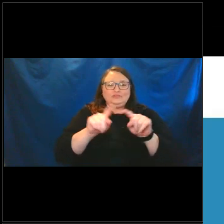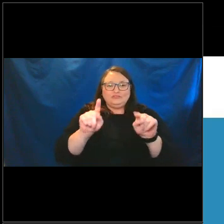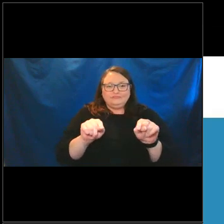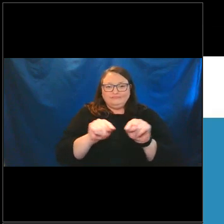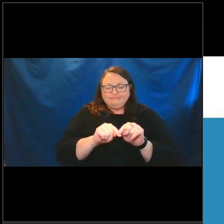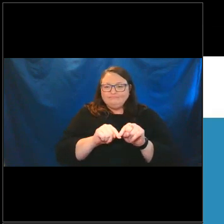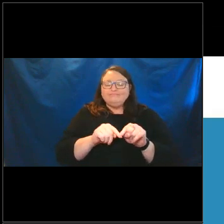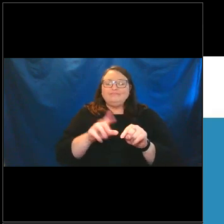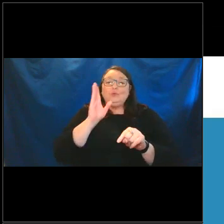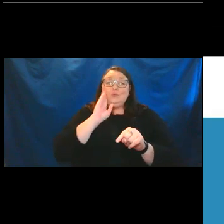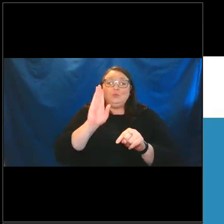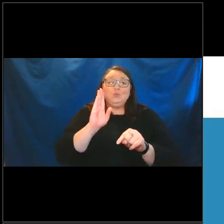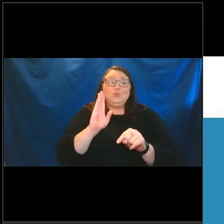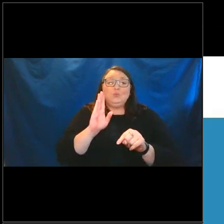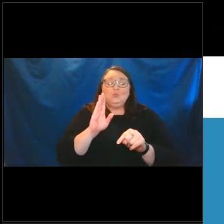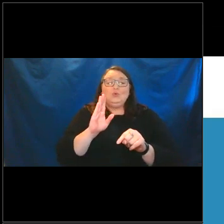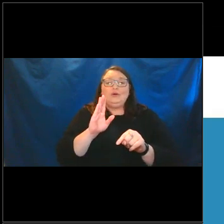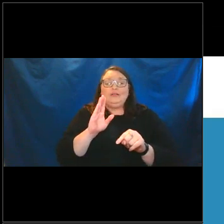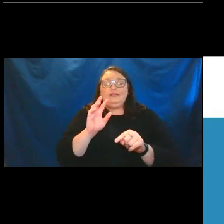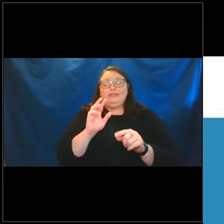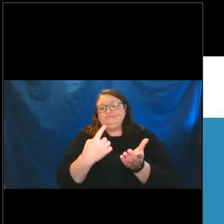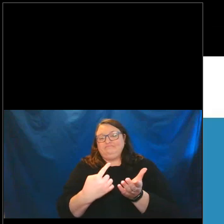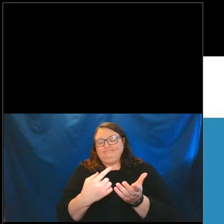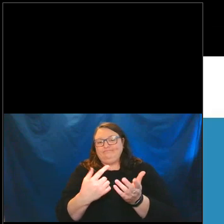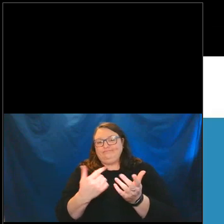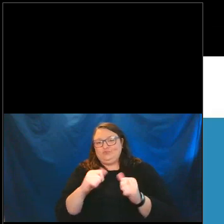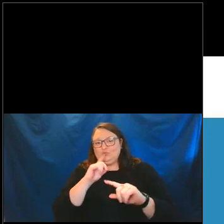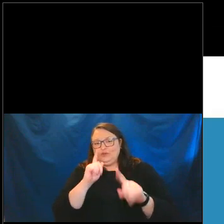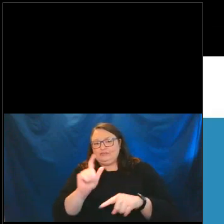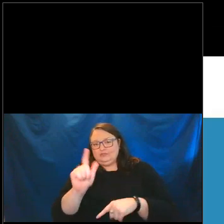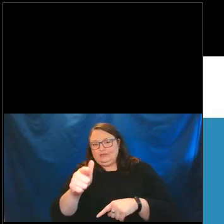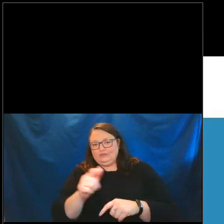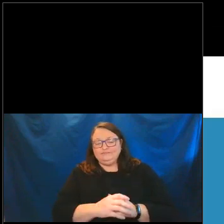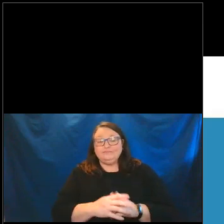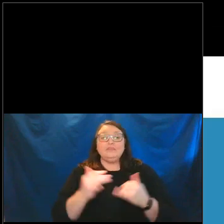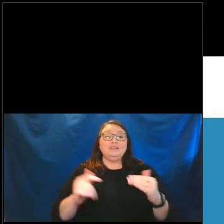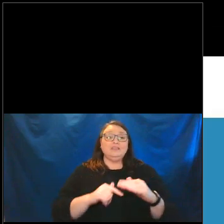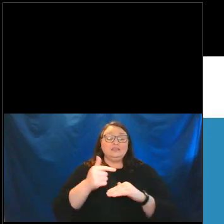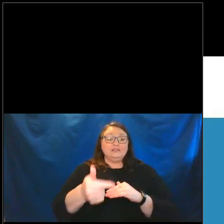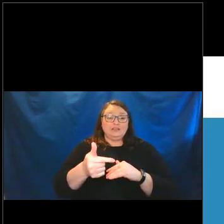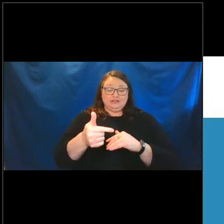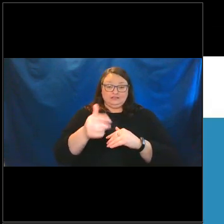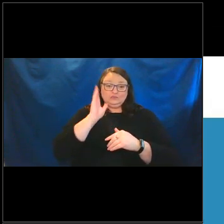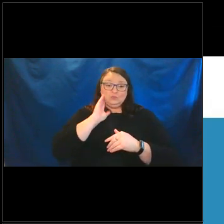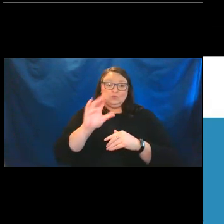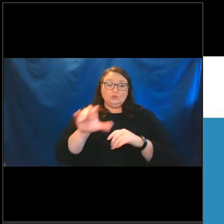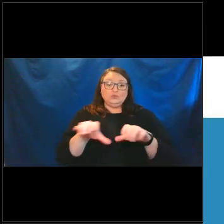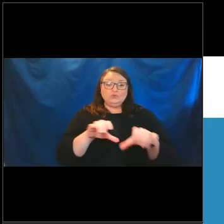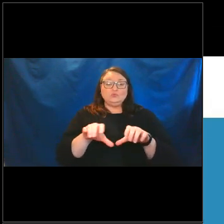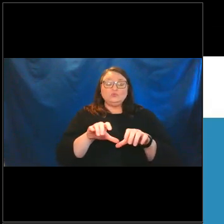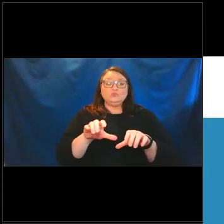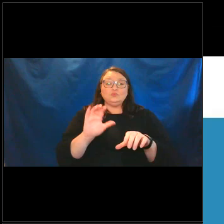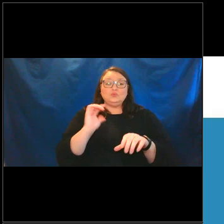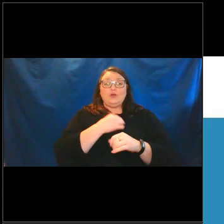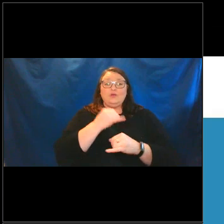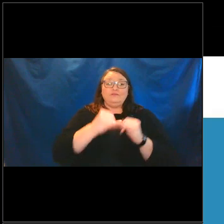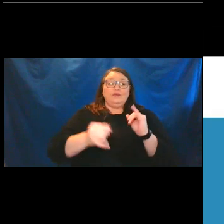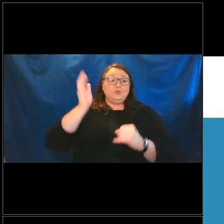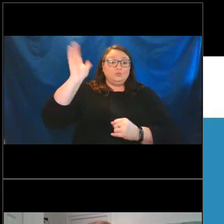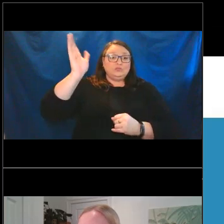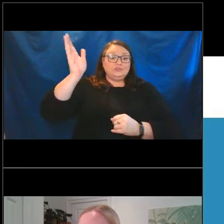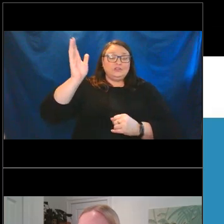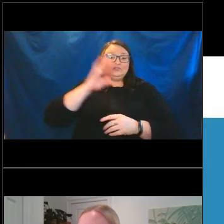we will loop back to them. We'll move along now to our final presentation